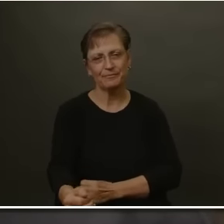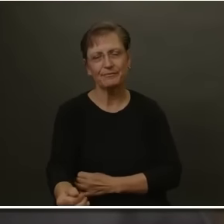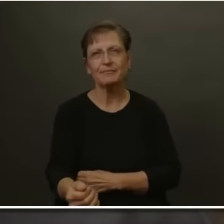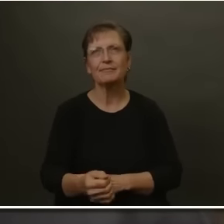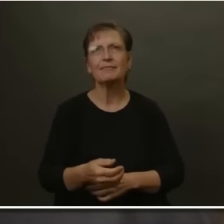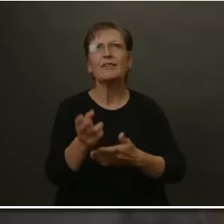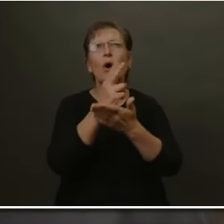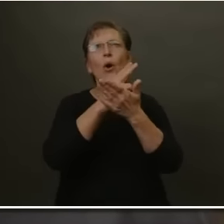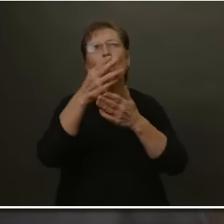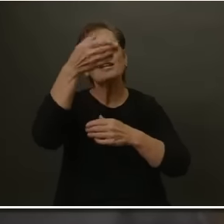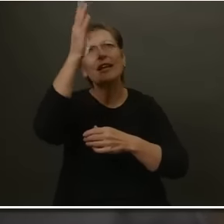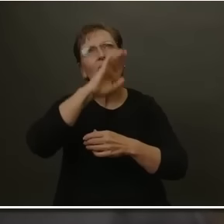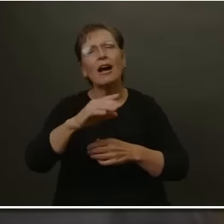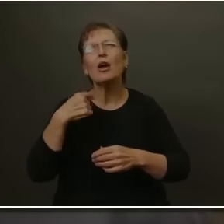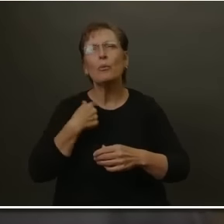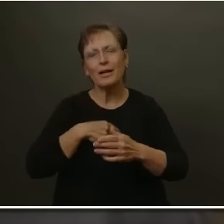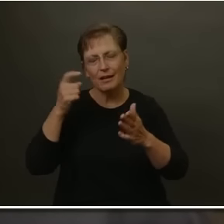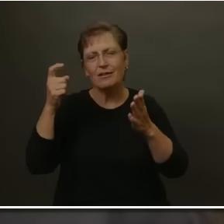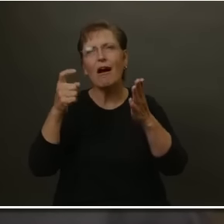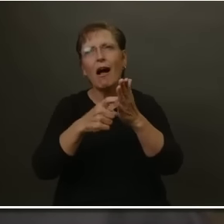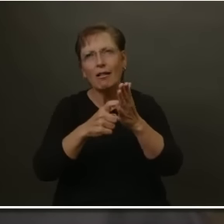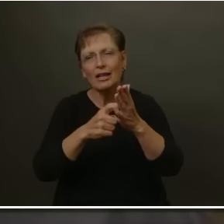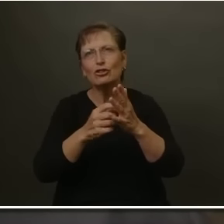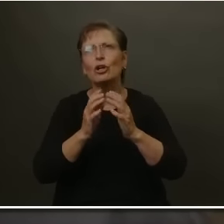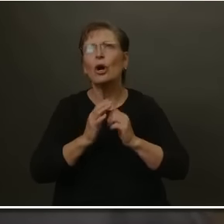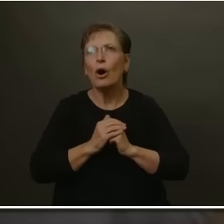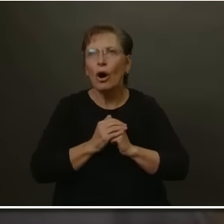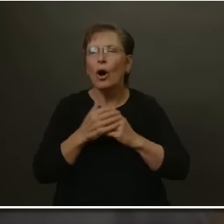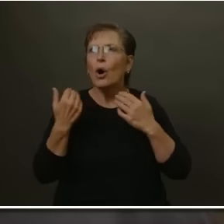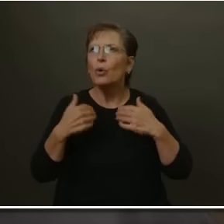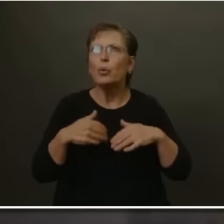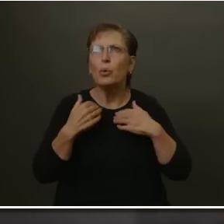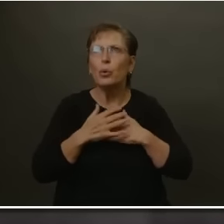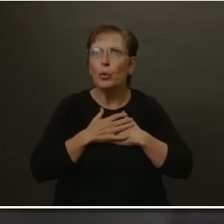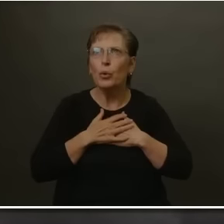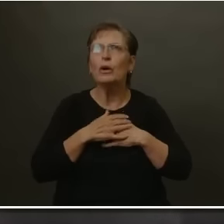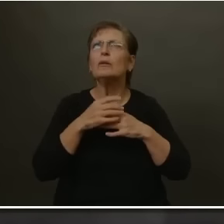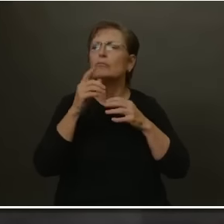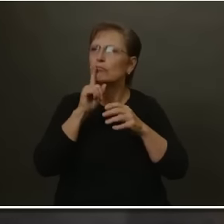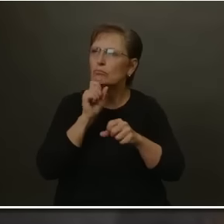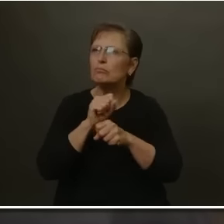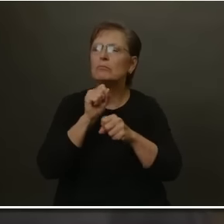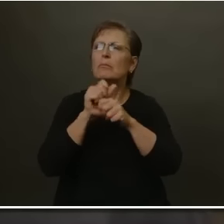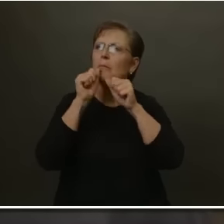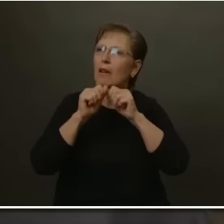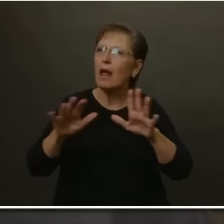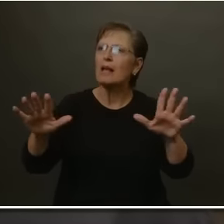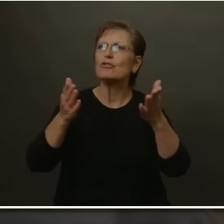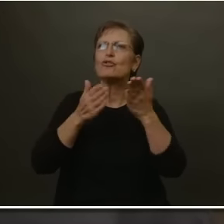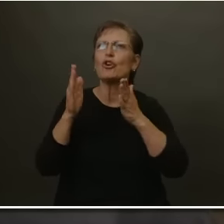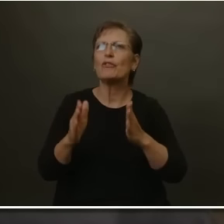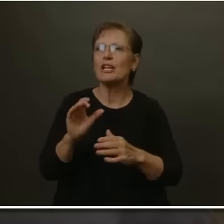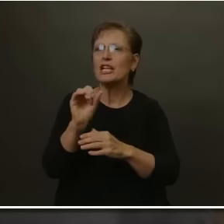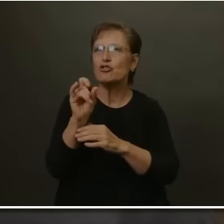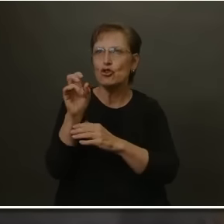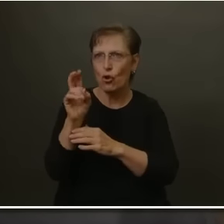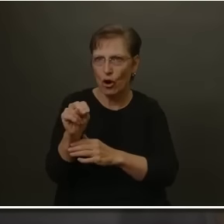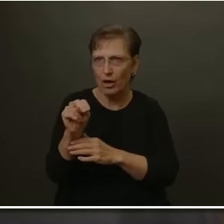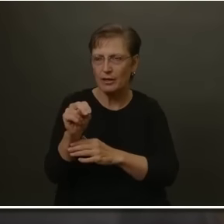Holy God, we acknowledge with awe that you have blessed your servant, Sean, with all that he needs to